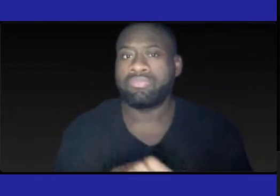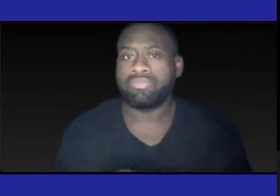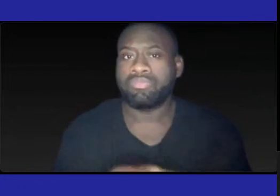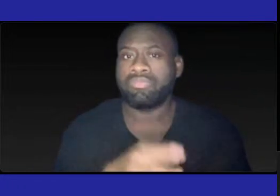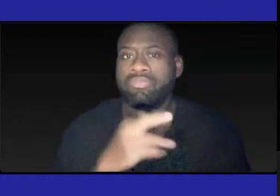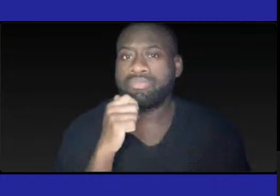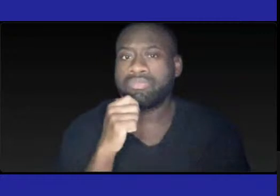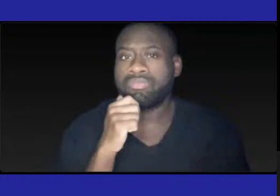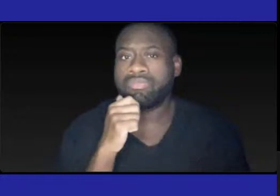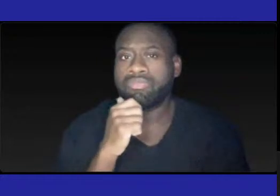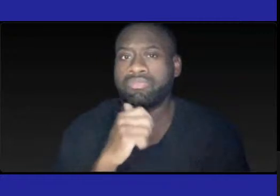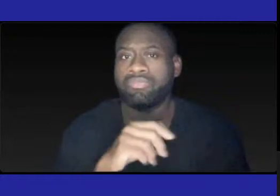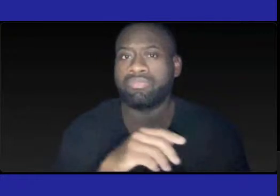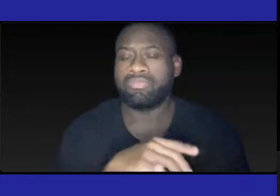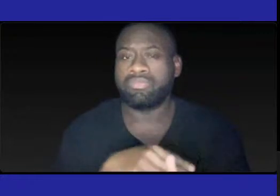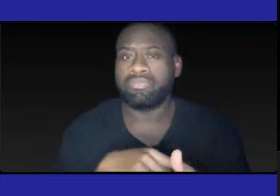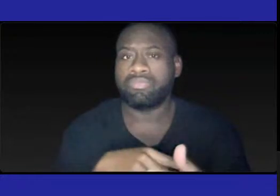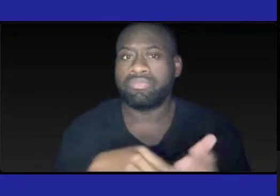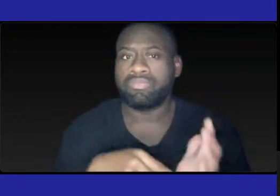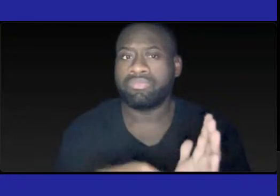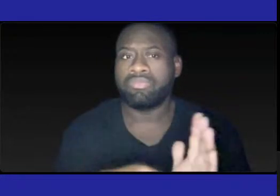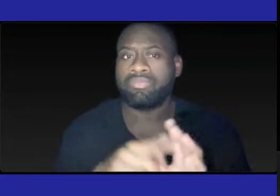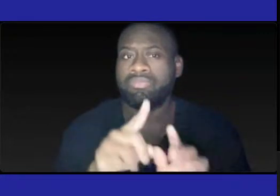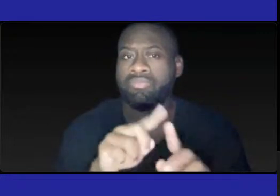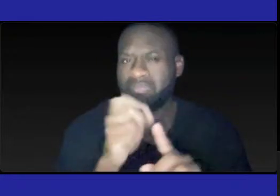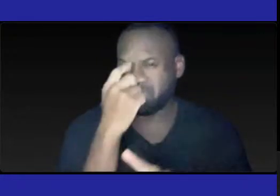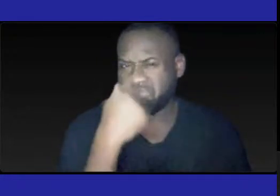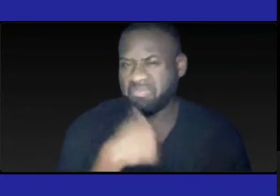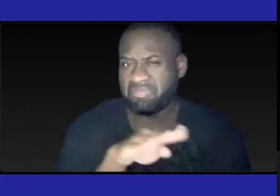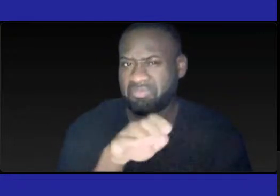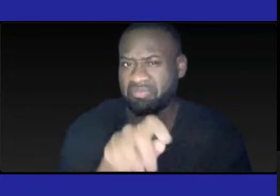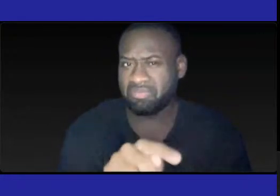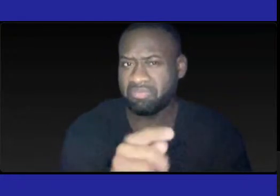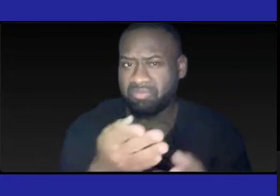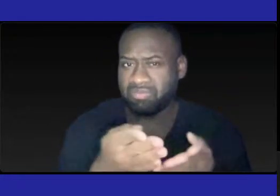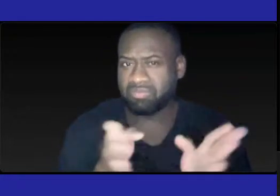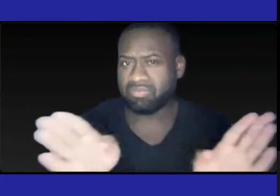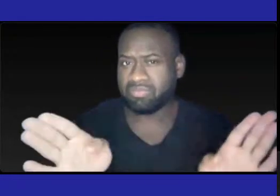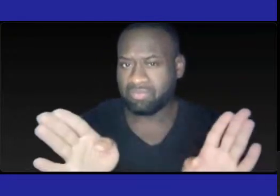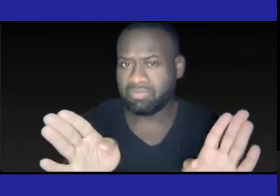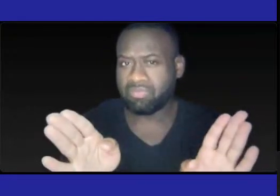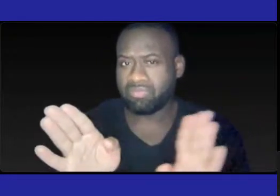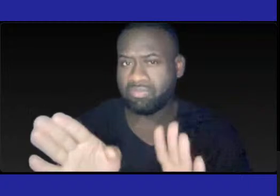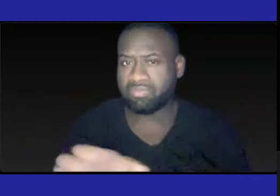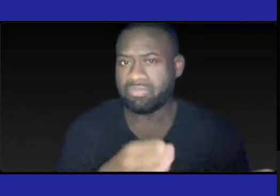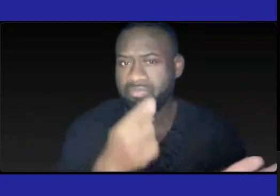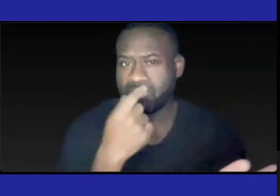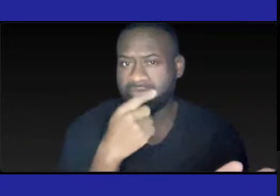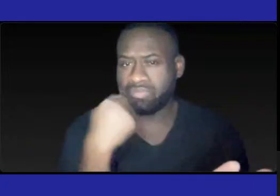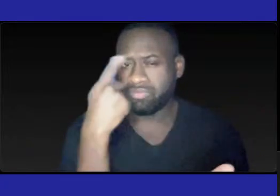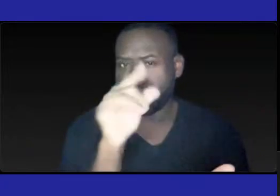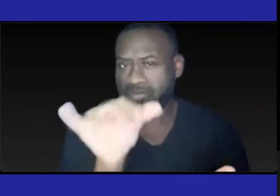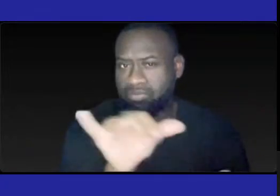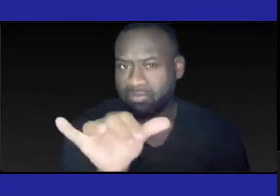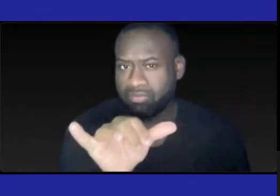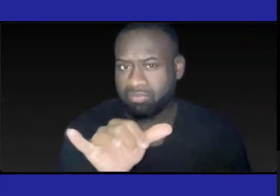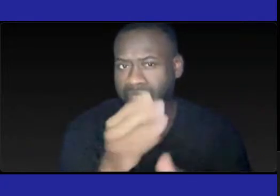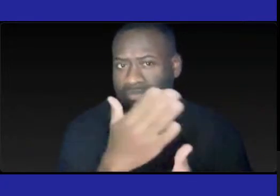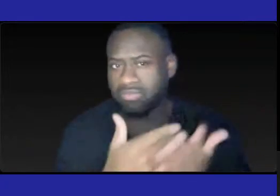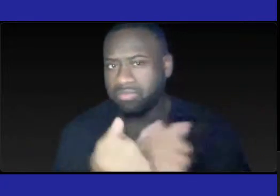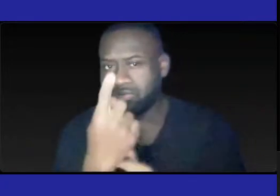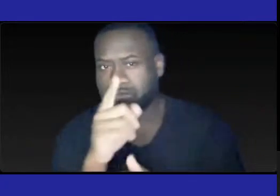But again, I would bet that the general pattern looks the same. But someone must have looked at it. Someone must have